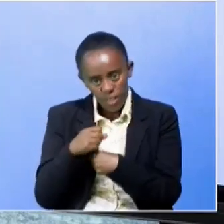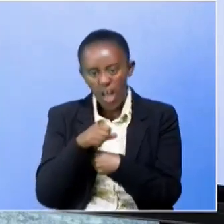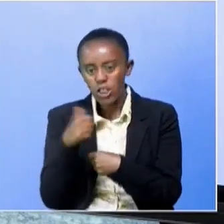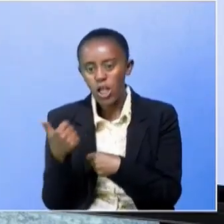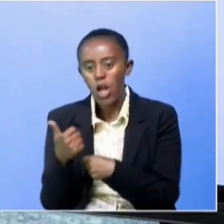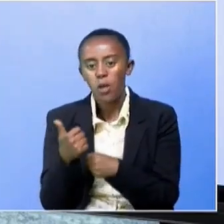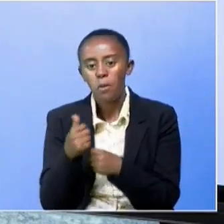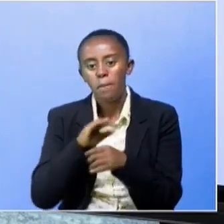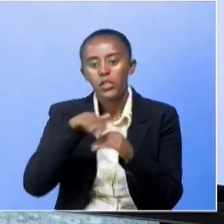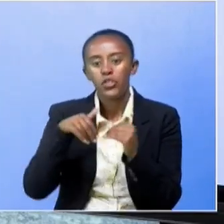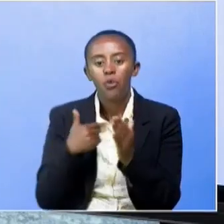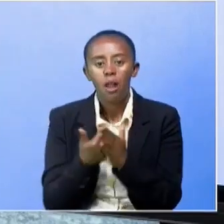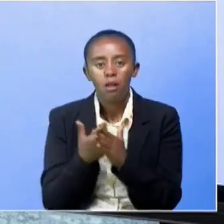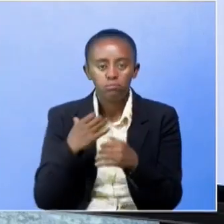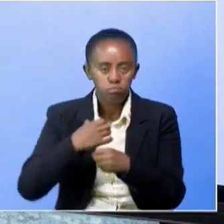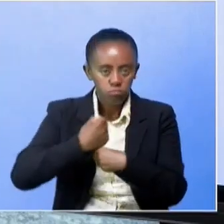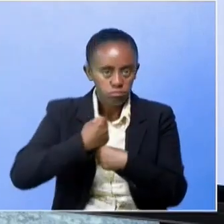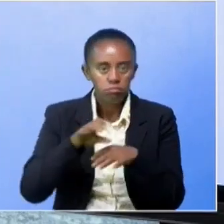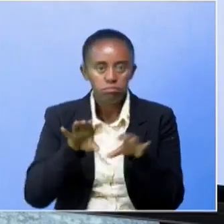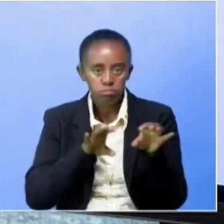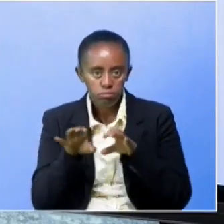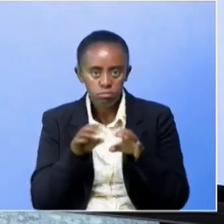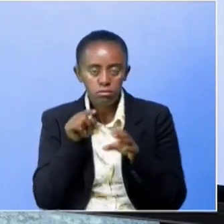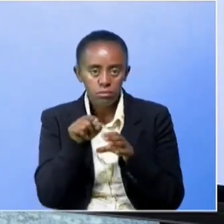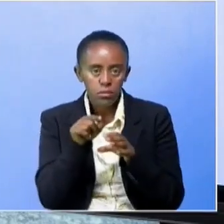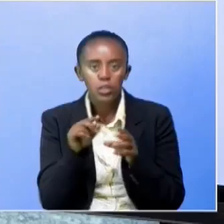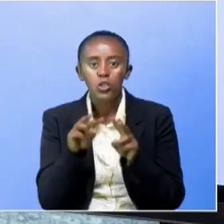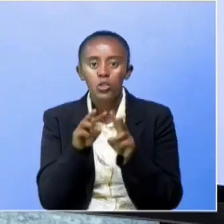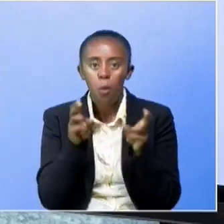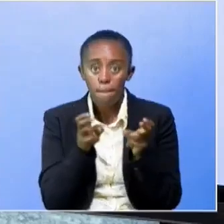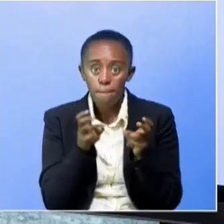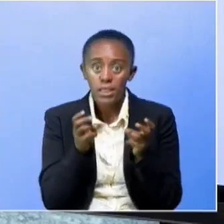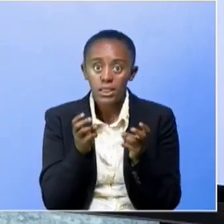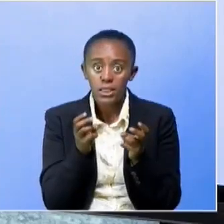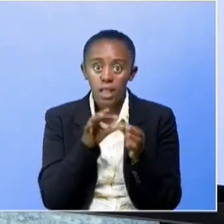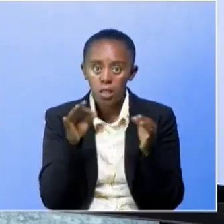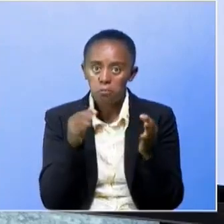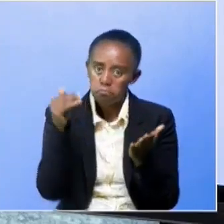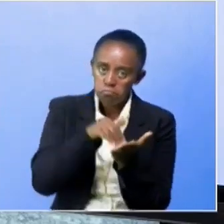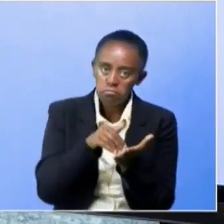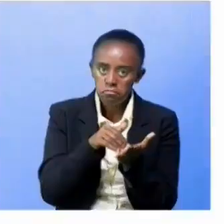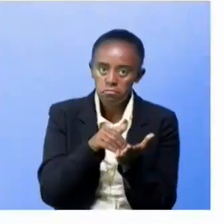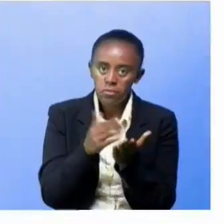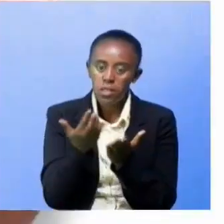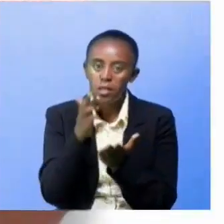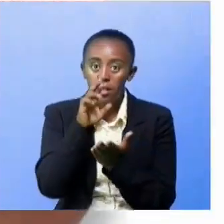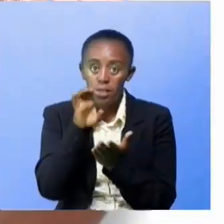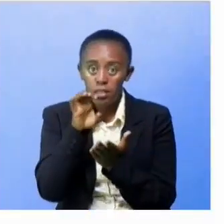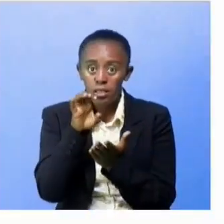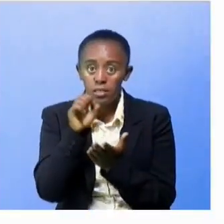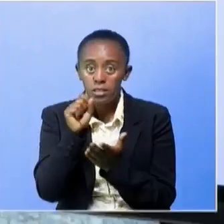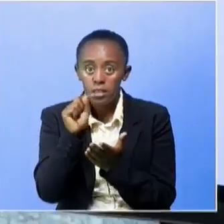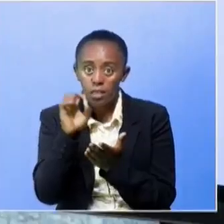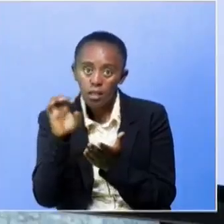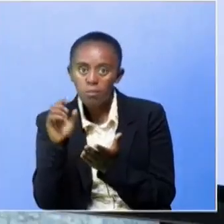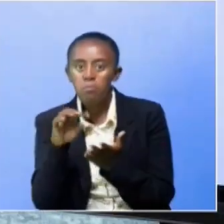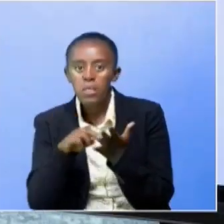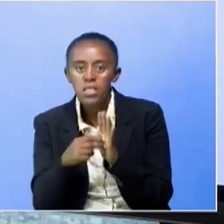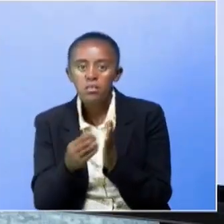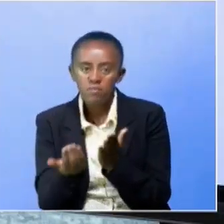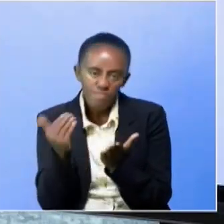by generalizing. It has to say the topic sentence again. Restate it again. Talk about it